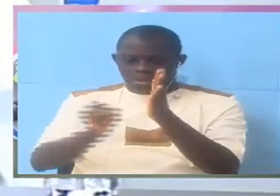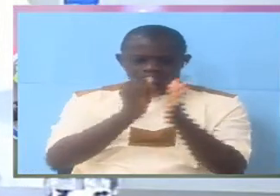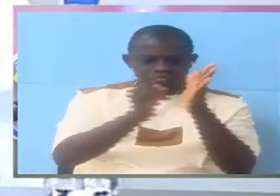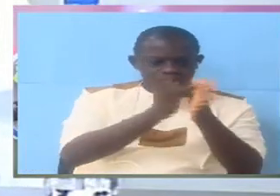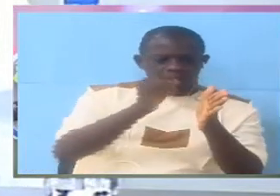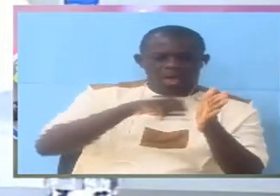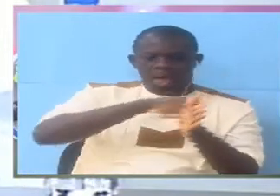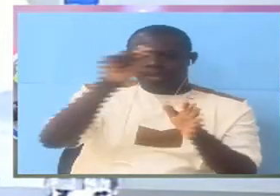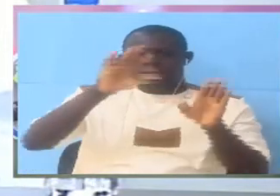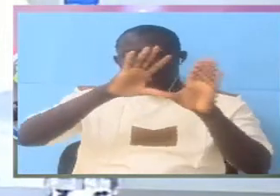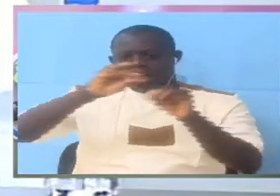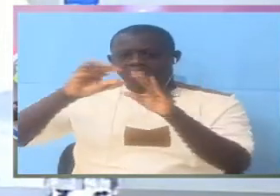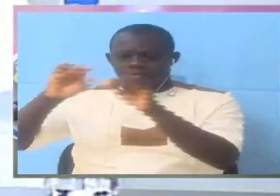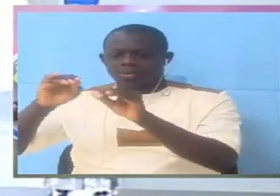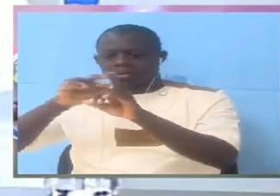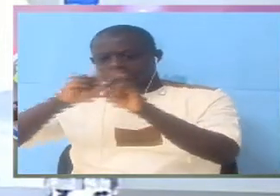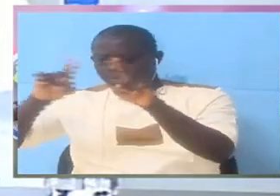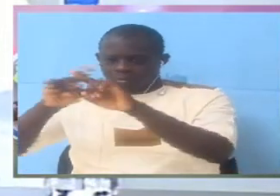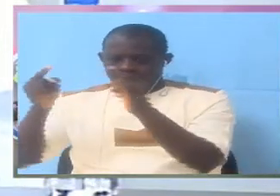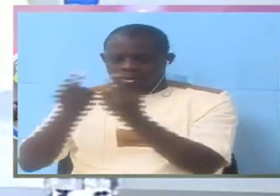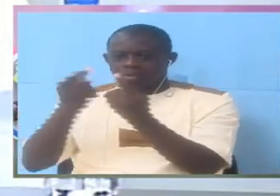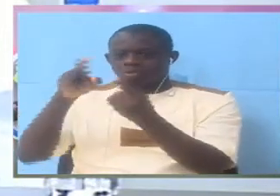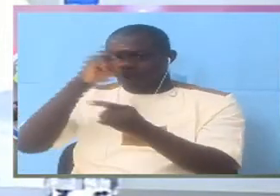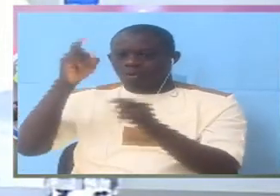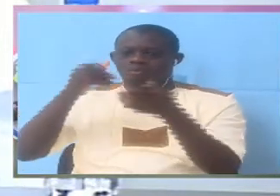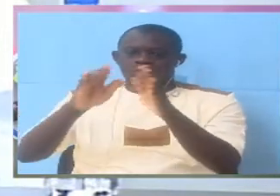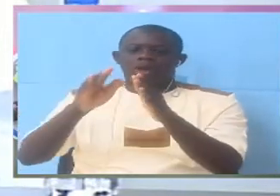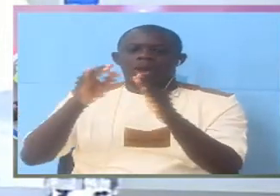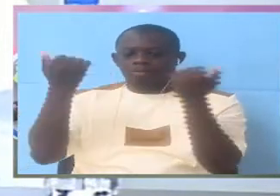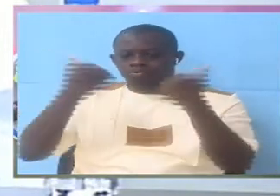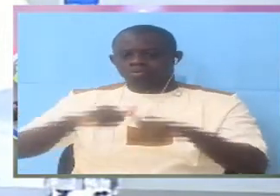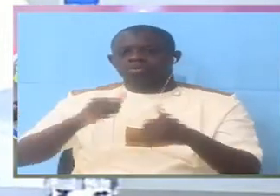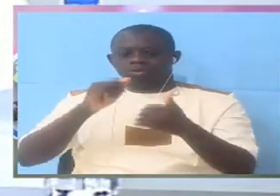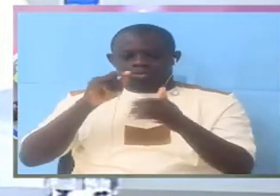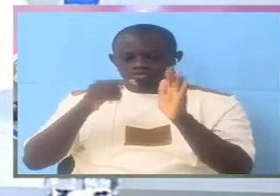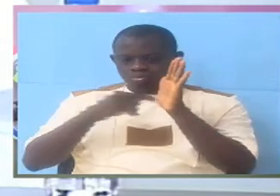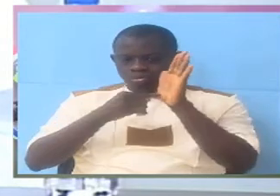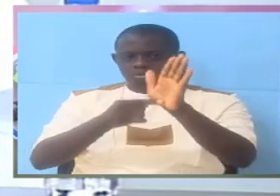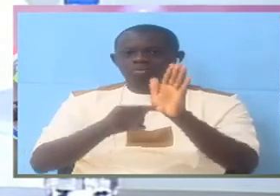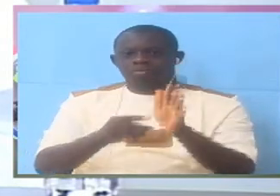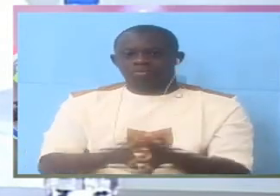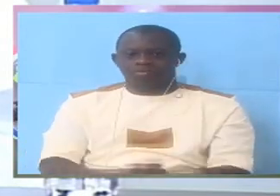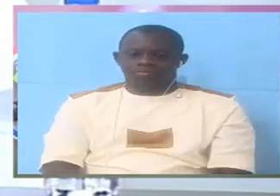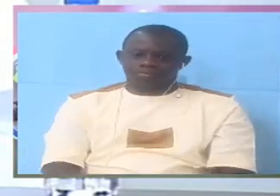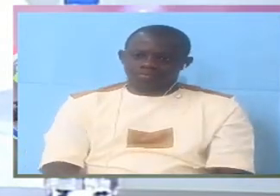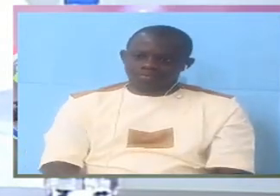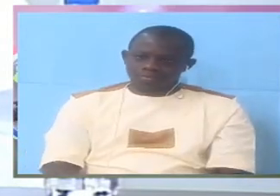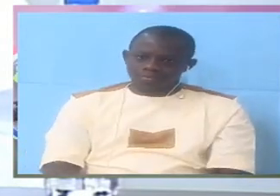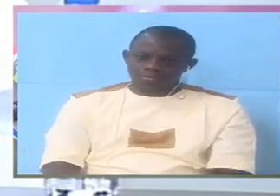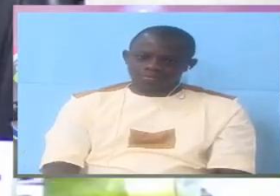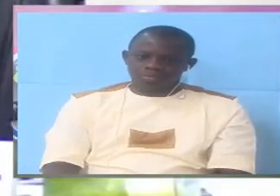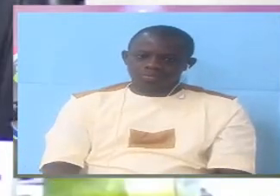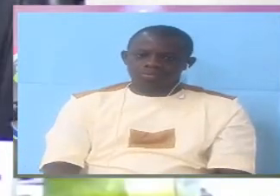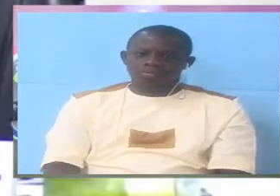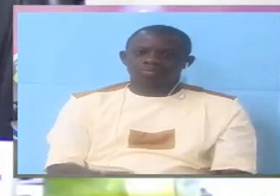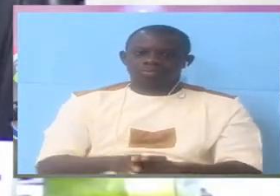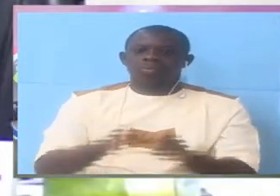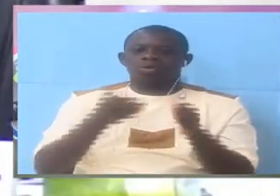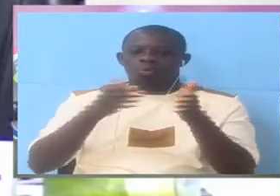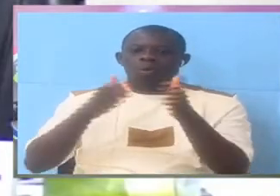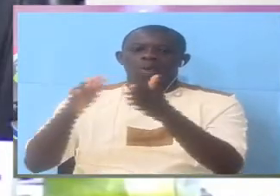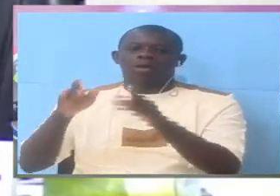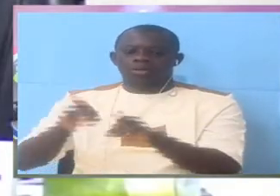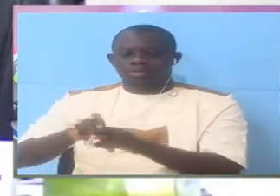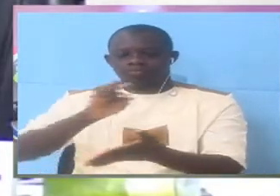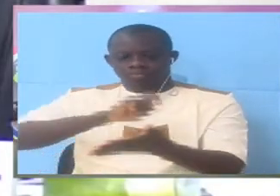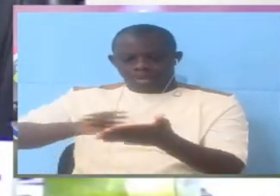me alonko ya itendije meni alonko wollen bundal de me alonko be counter-espionage kodo. The way it is written, it seems